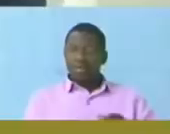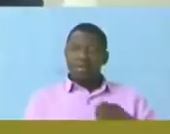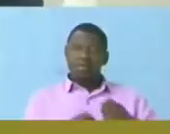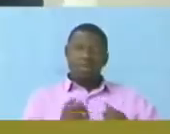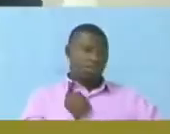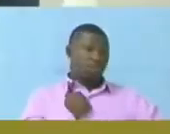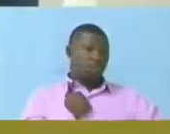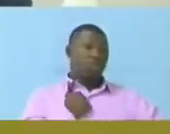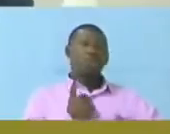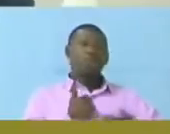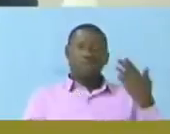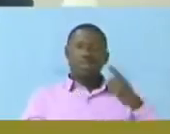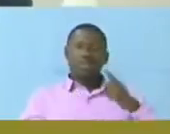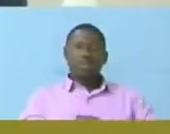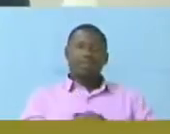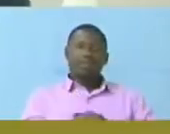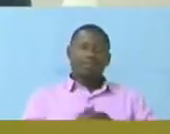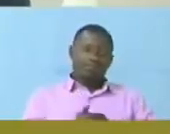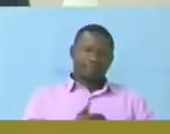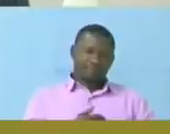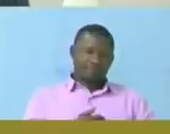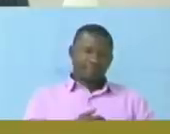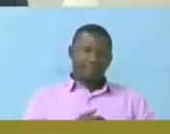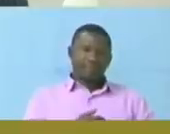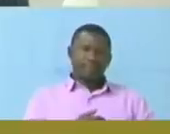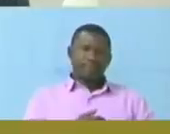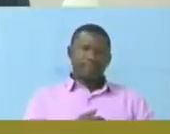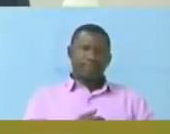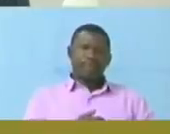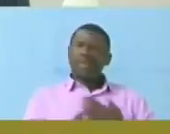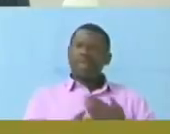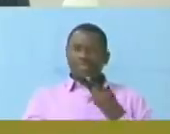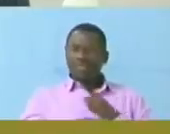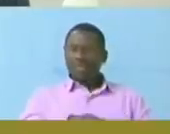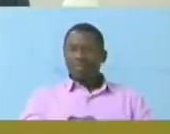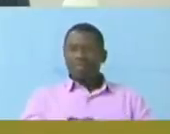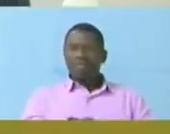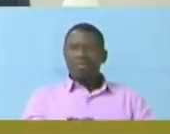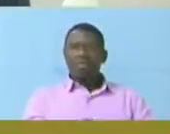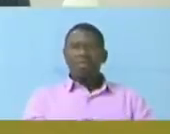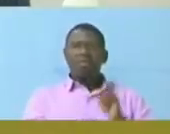stage, what was your reason for wanting